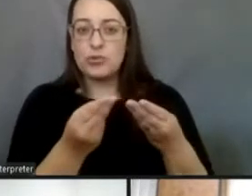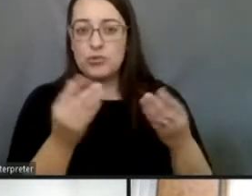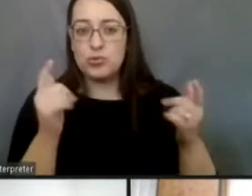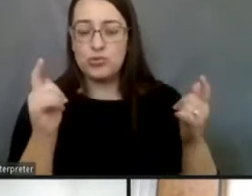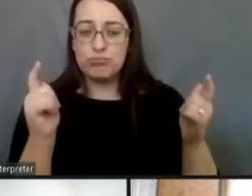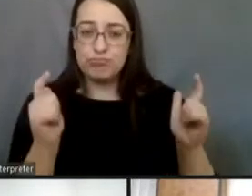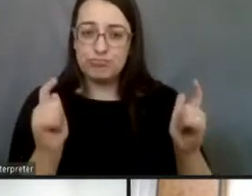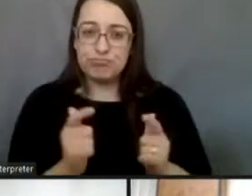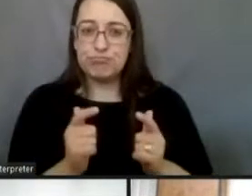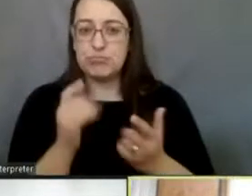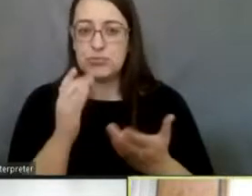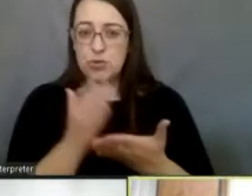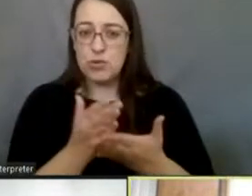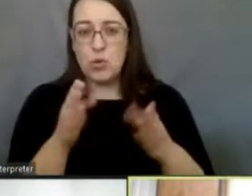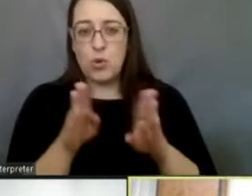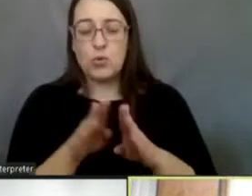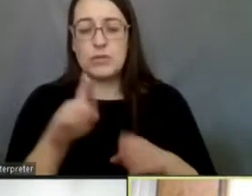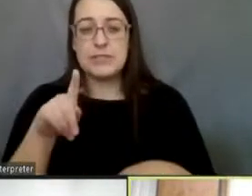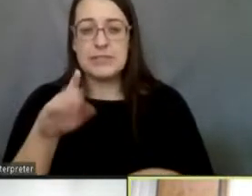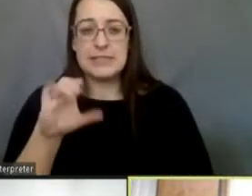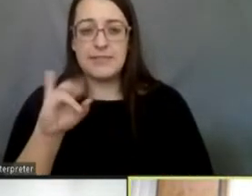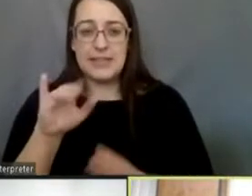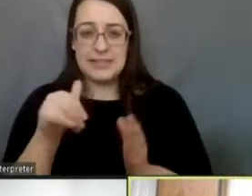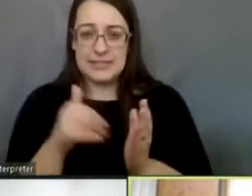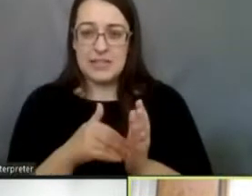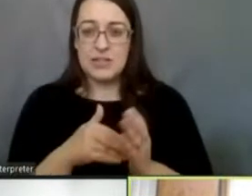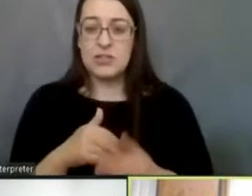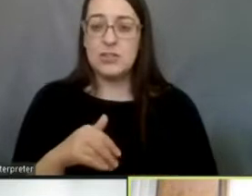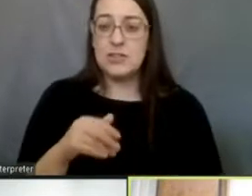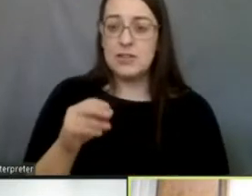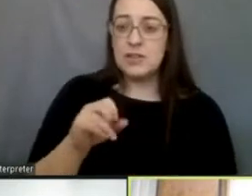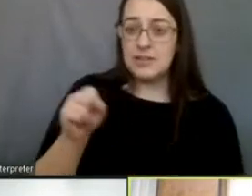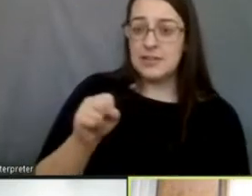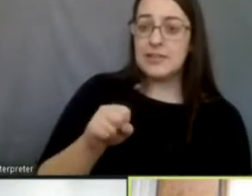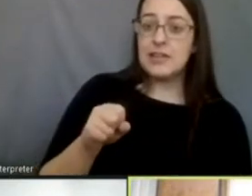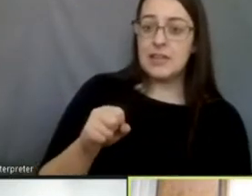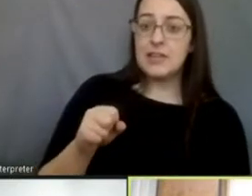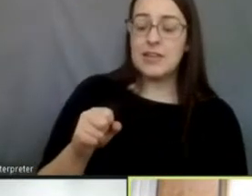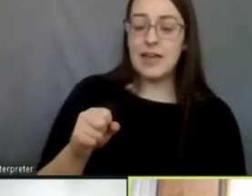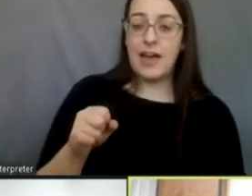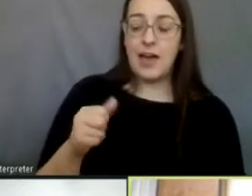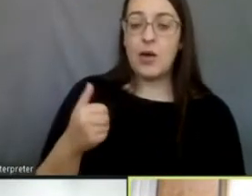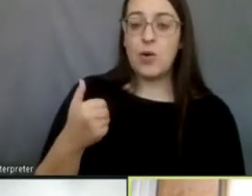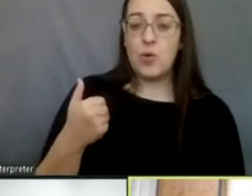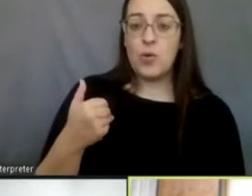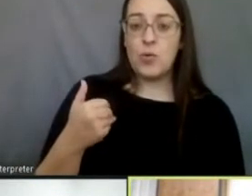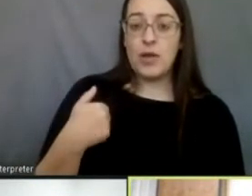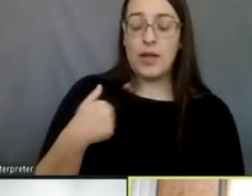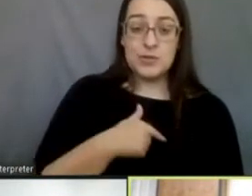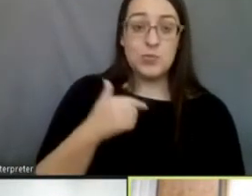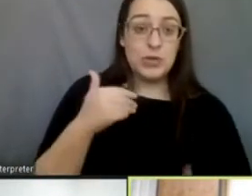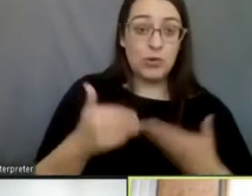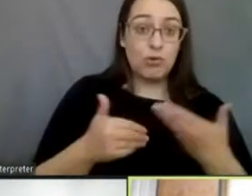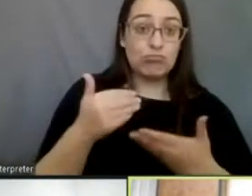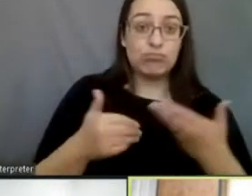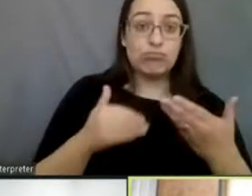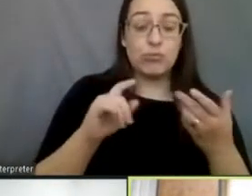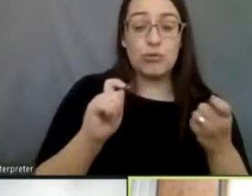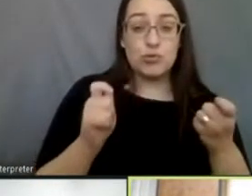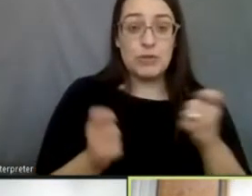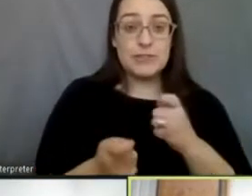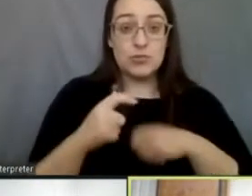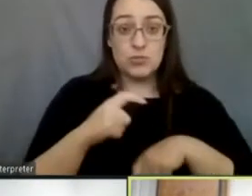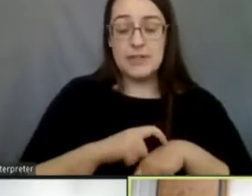clinic? Yeah, we've got event in June. We're going to be shooting to, as we go through this transitional period and